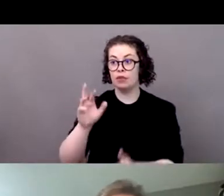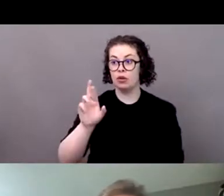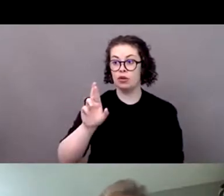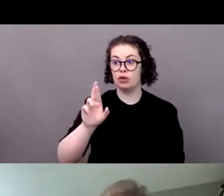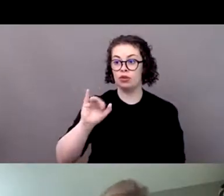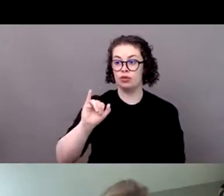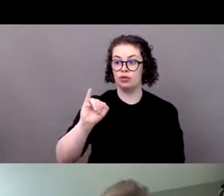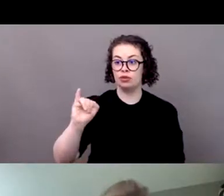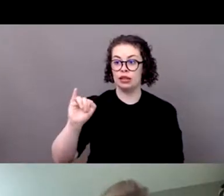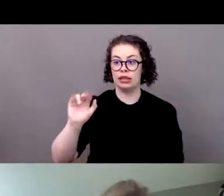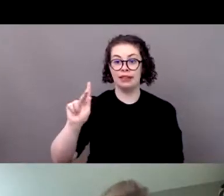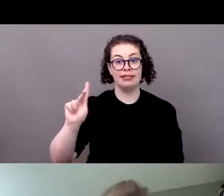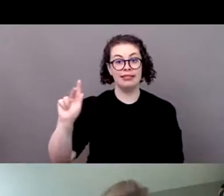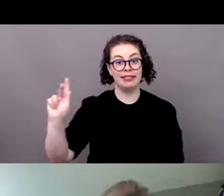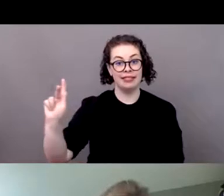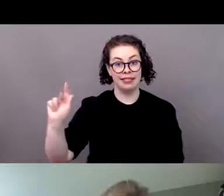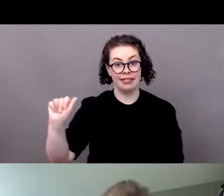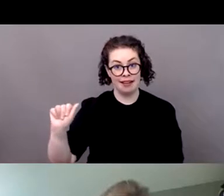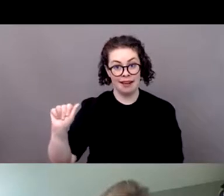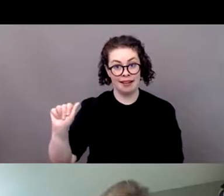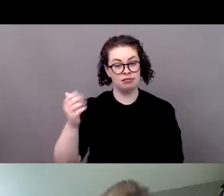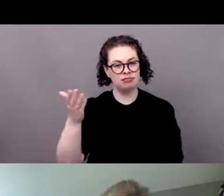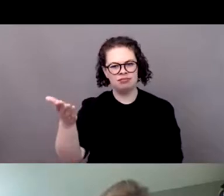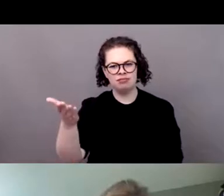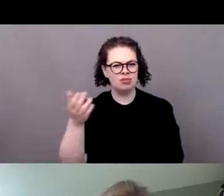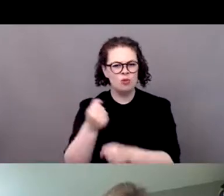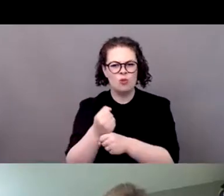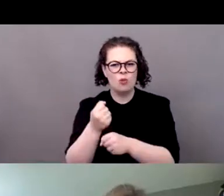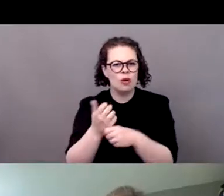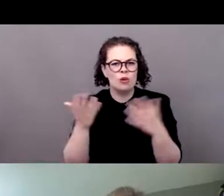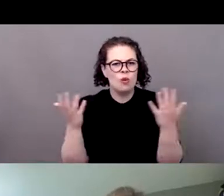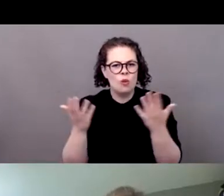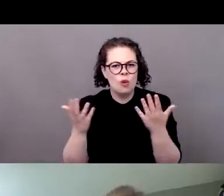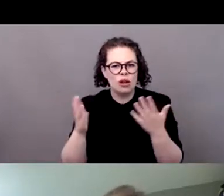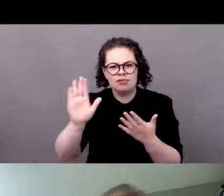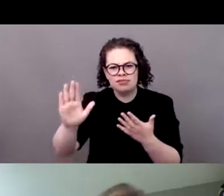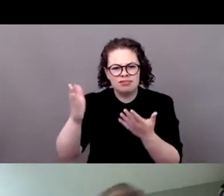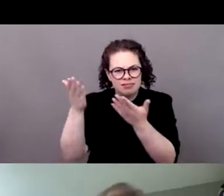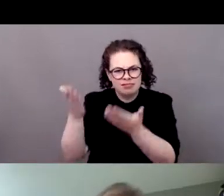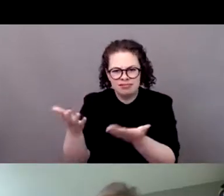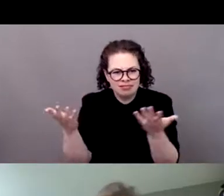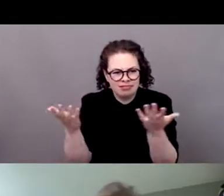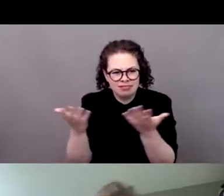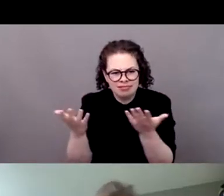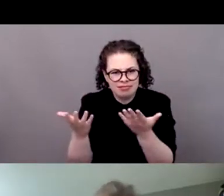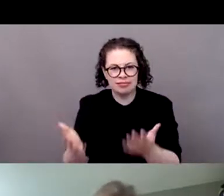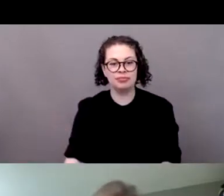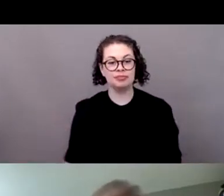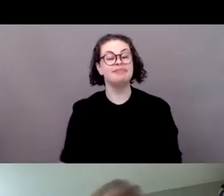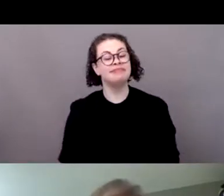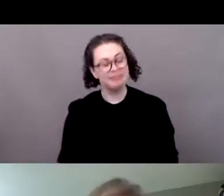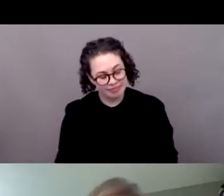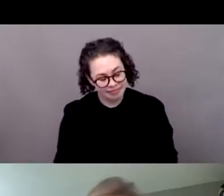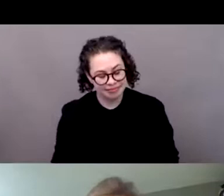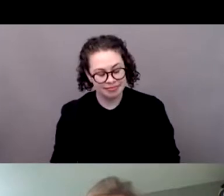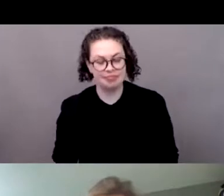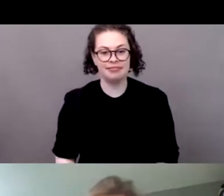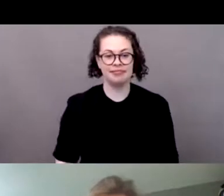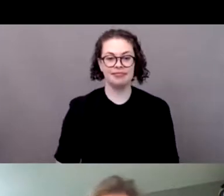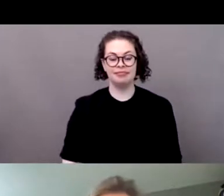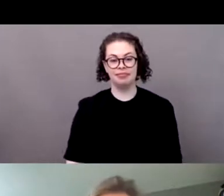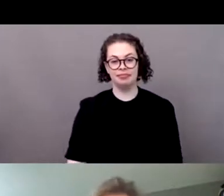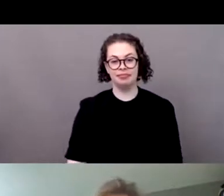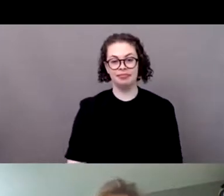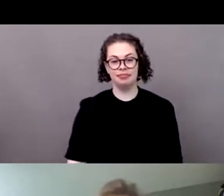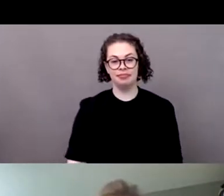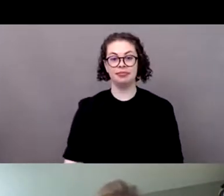and what you actually do at the International Biathlon Union. Yes, happy to do that. Thank you very much, Surfrider Europe and the